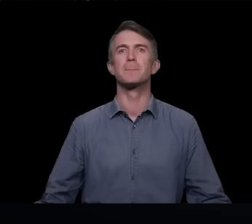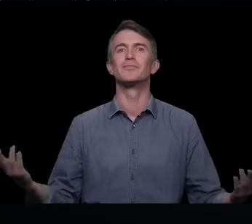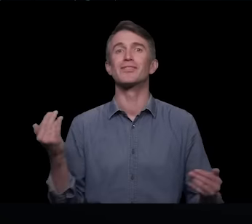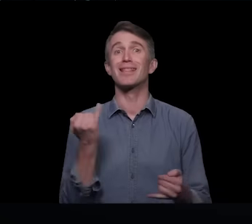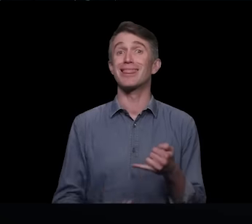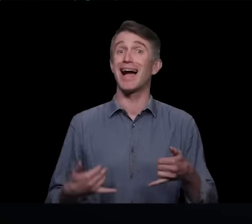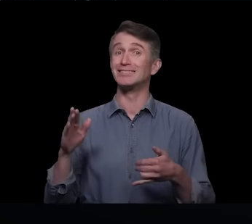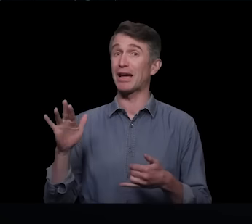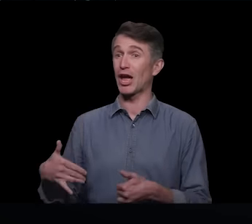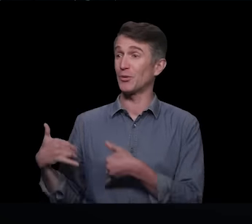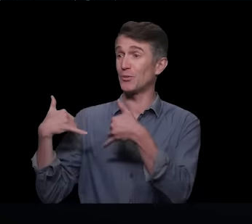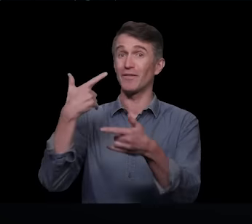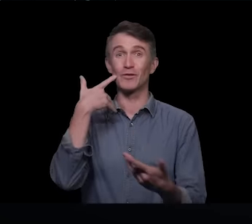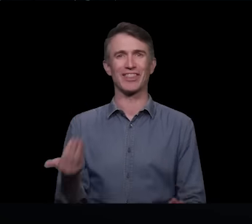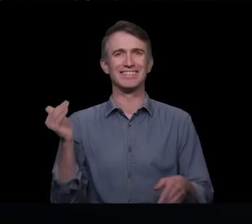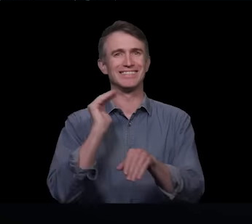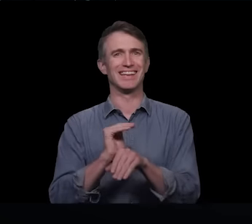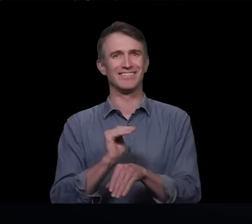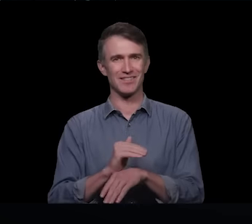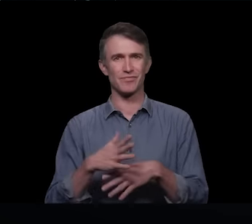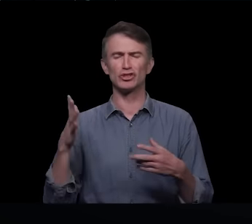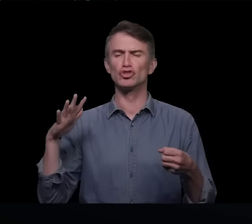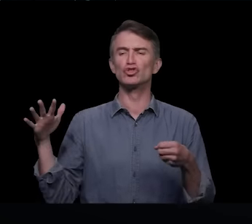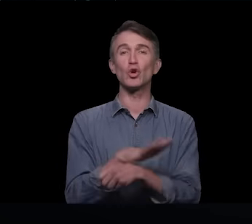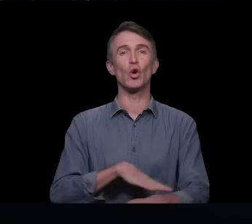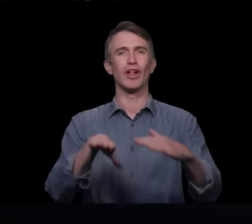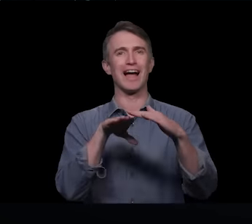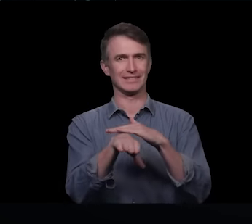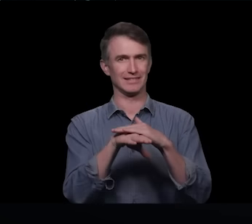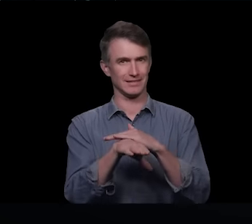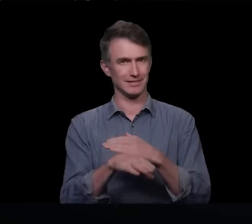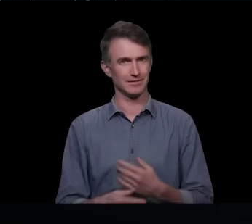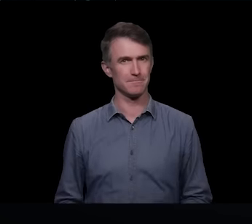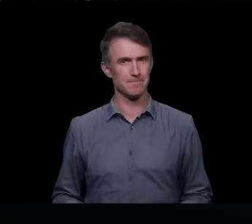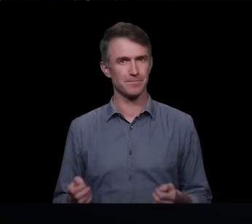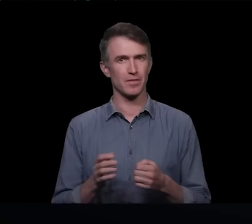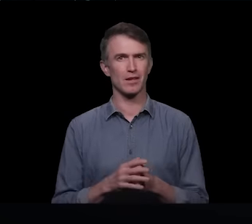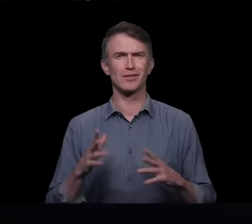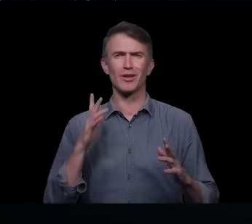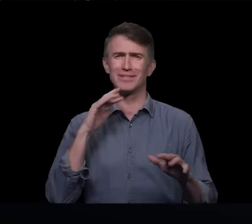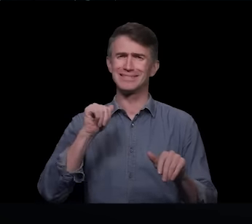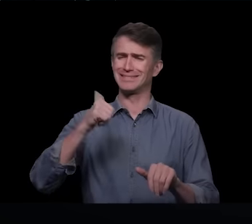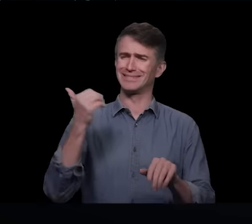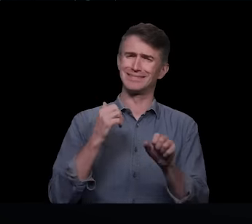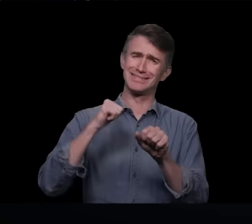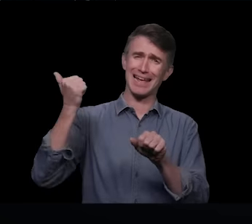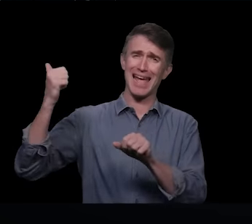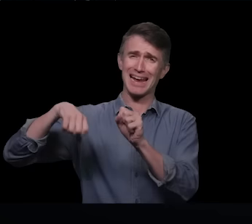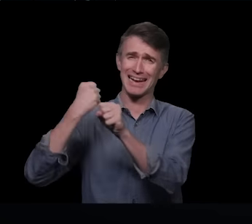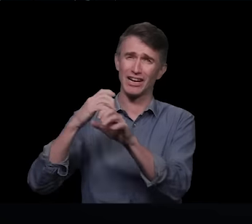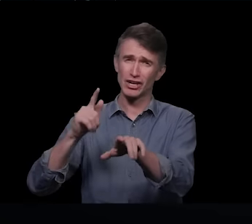The last Berry Award of the evening is for Total Access. With a decades-long career,